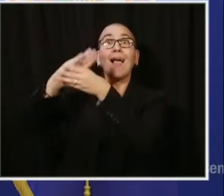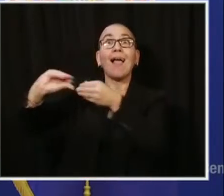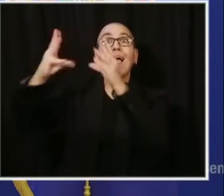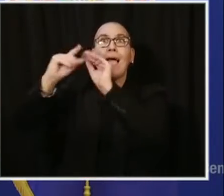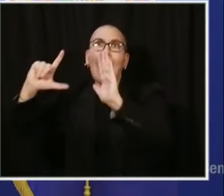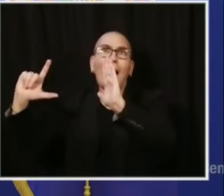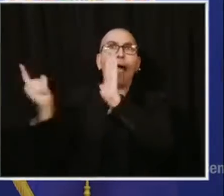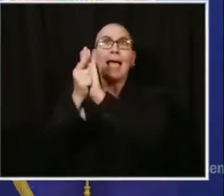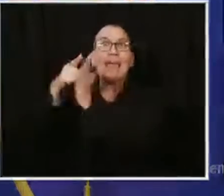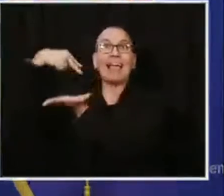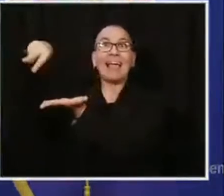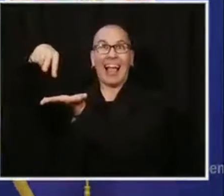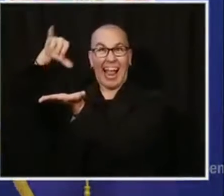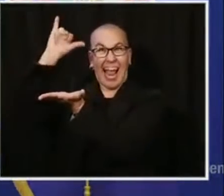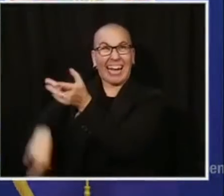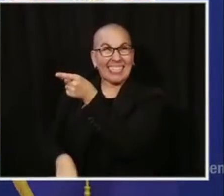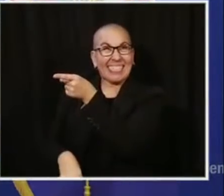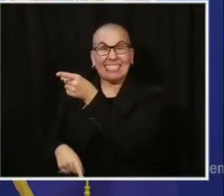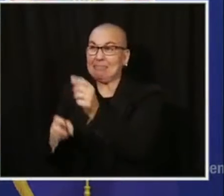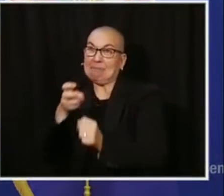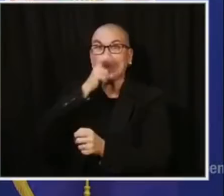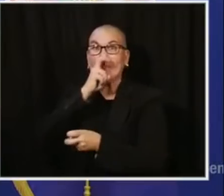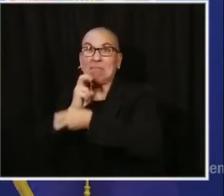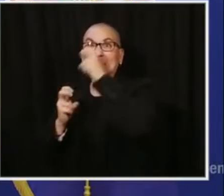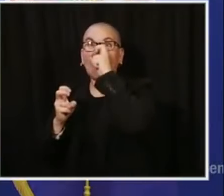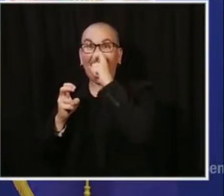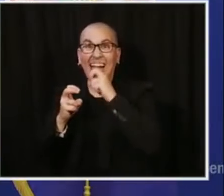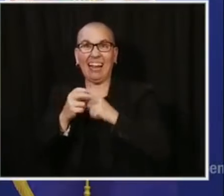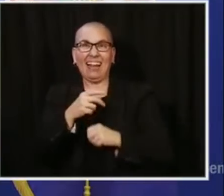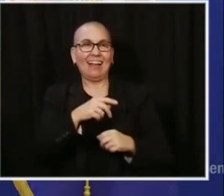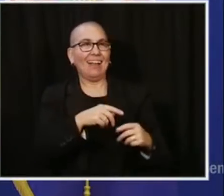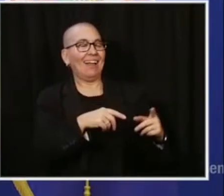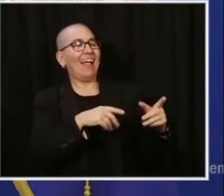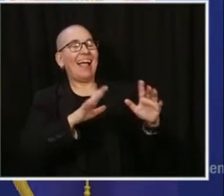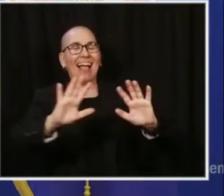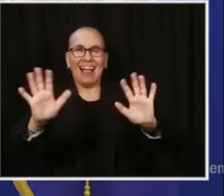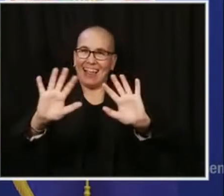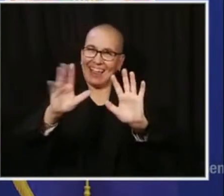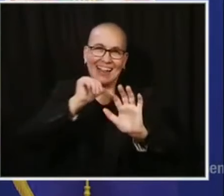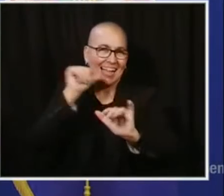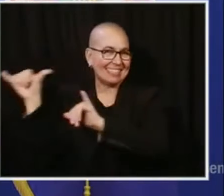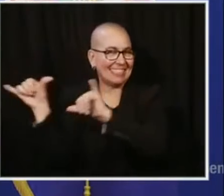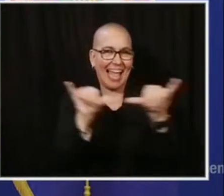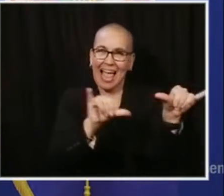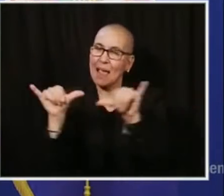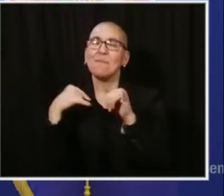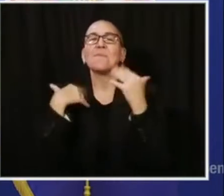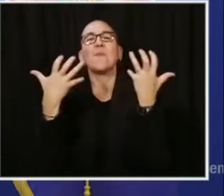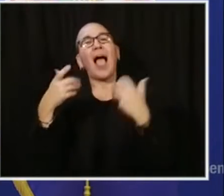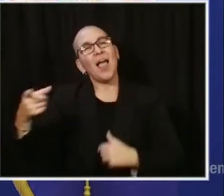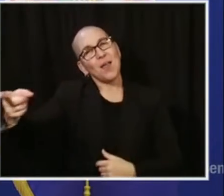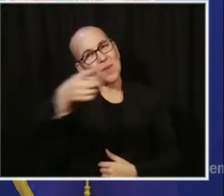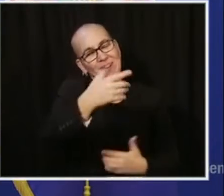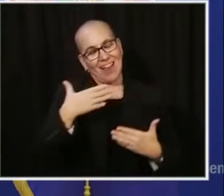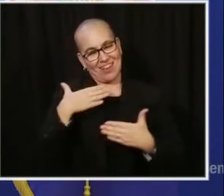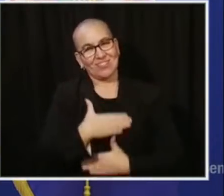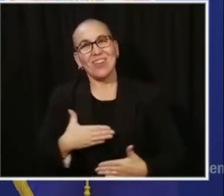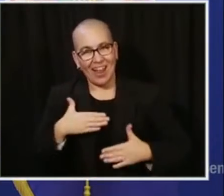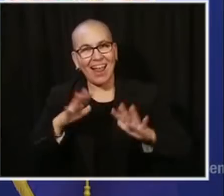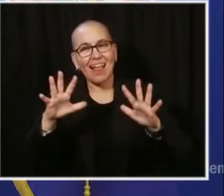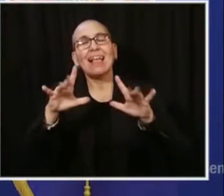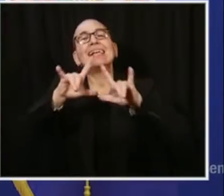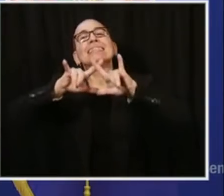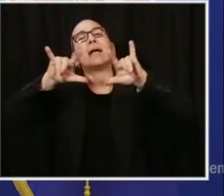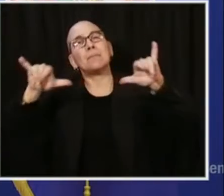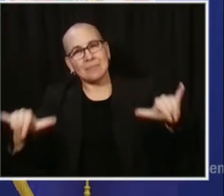intention. My intention is to keep you safe so that you can all dance a lot longer and that our neighbors don't put them at risk. But I